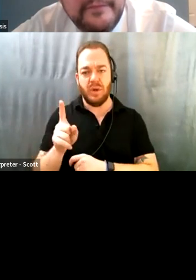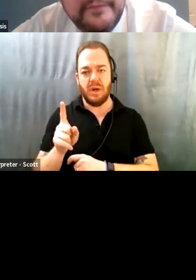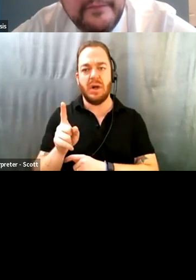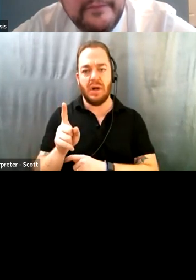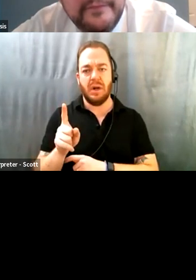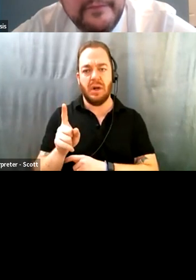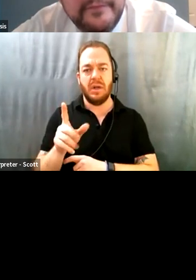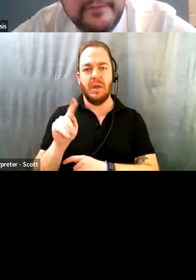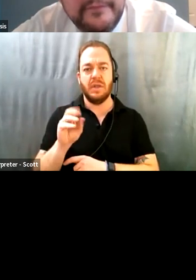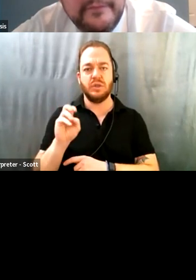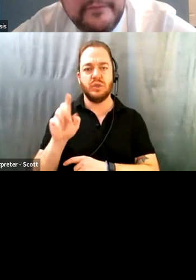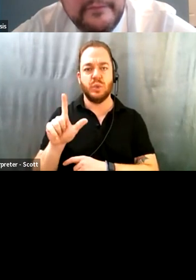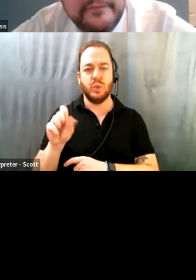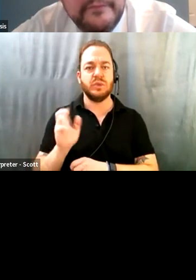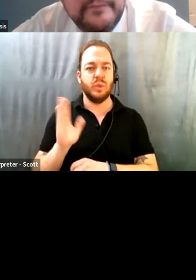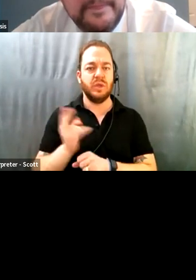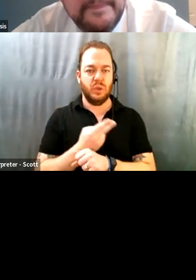the tools that would be used, maybe,